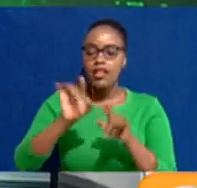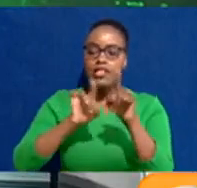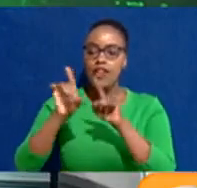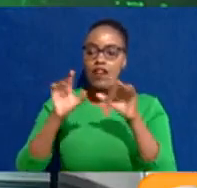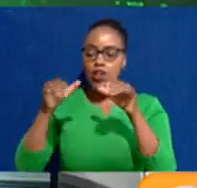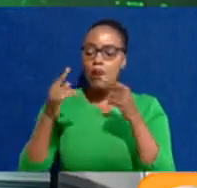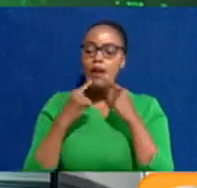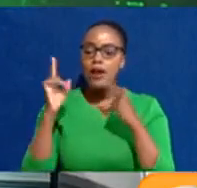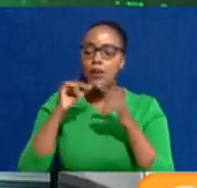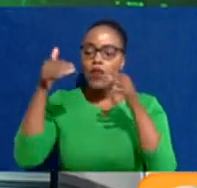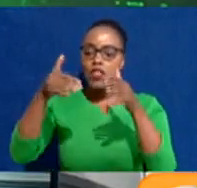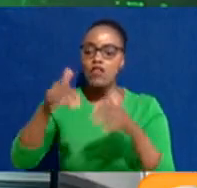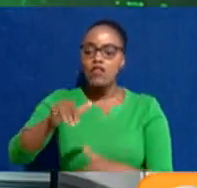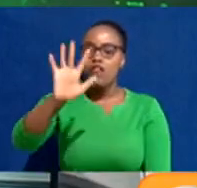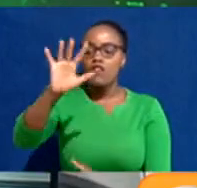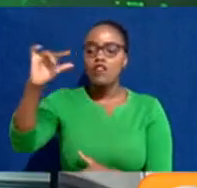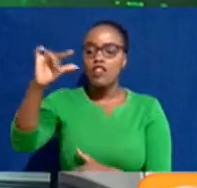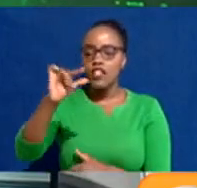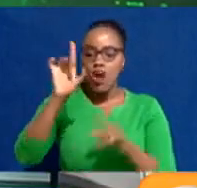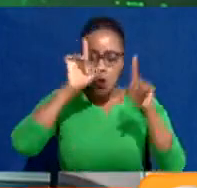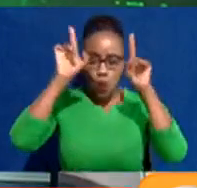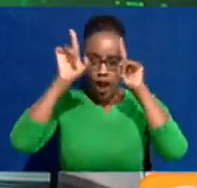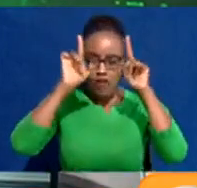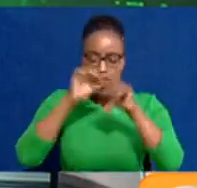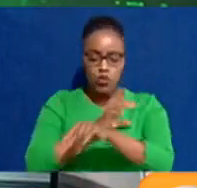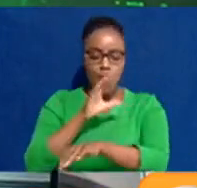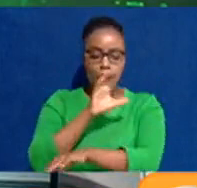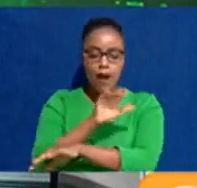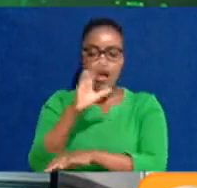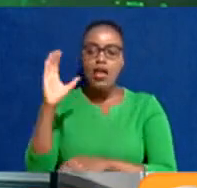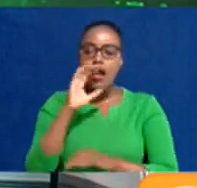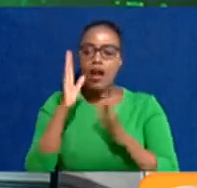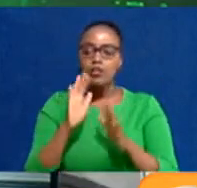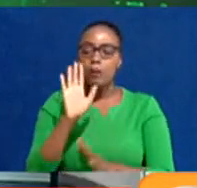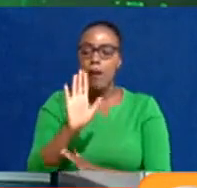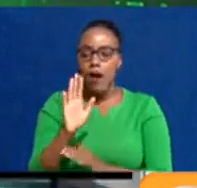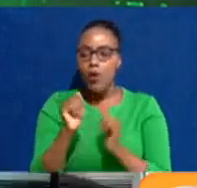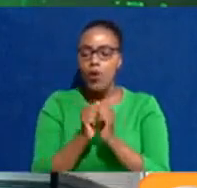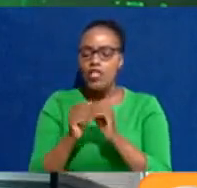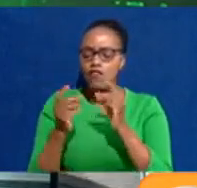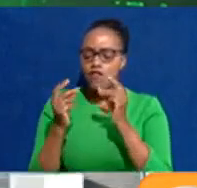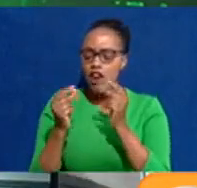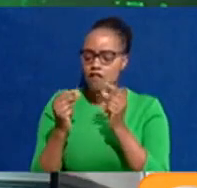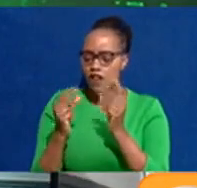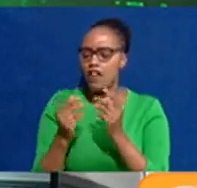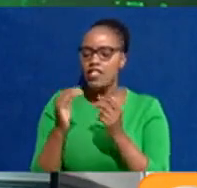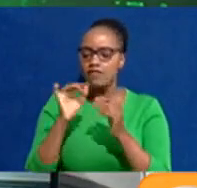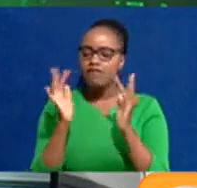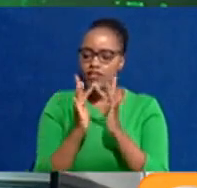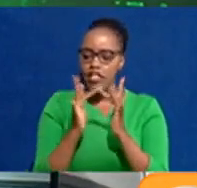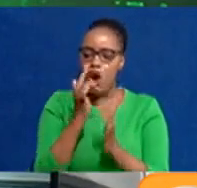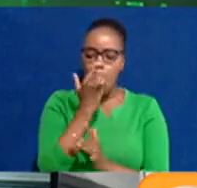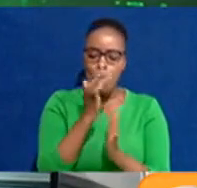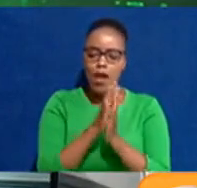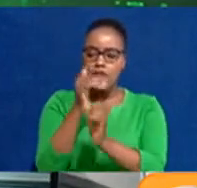Safaricom has announced the availability of 5G Wi-Fi to empower its customers with superfast internet at home and at